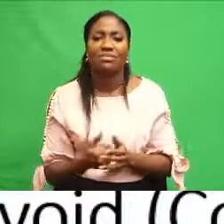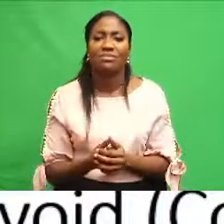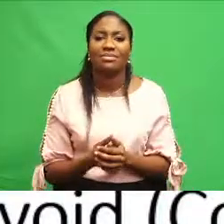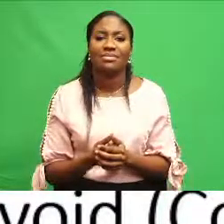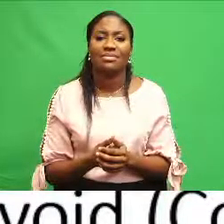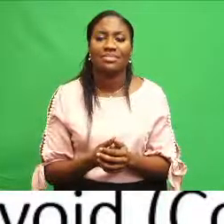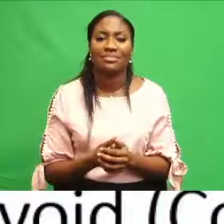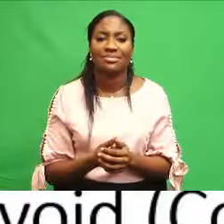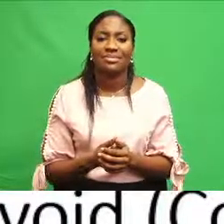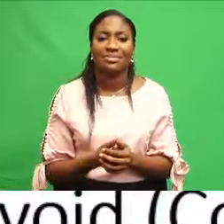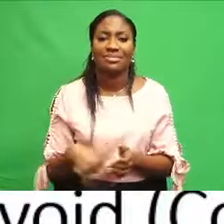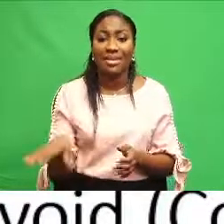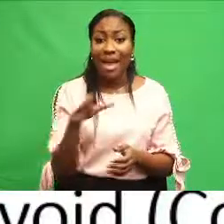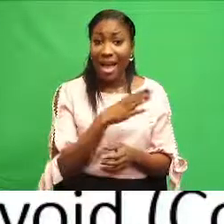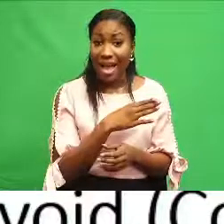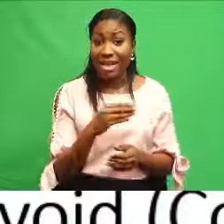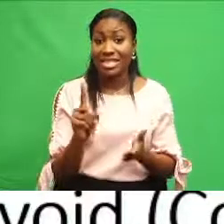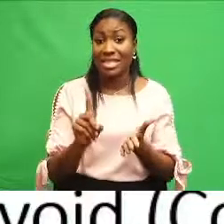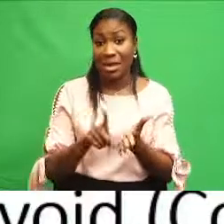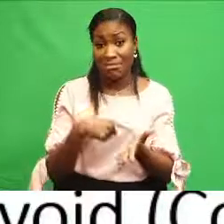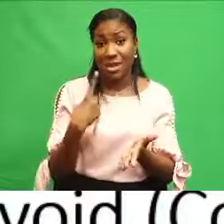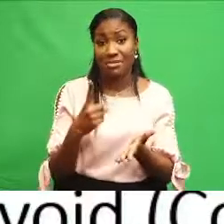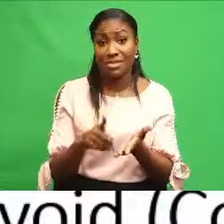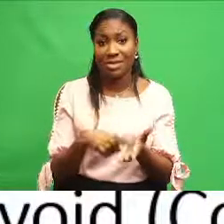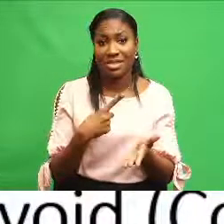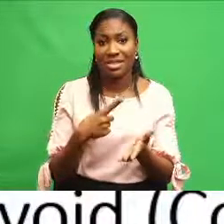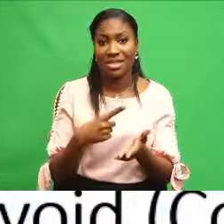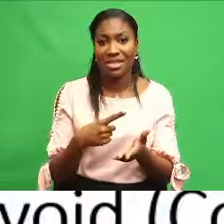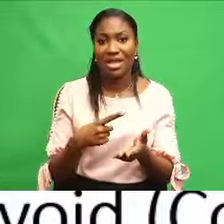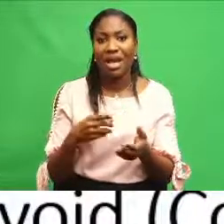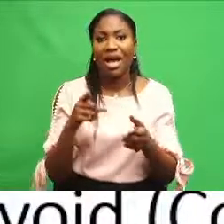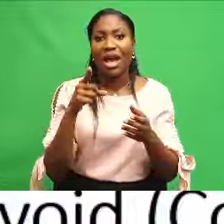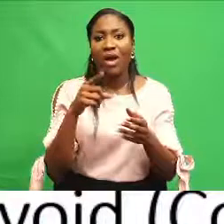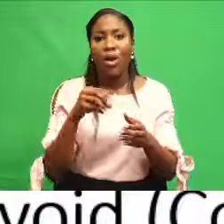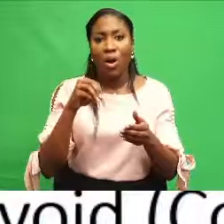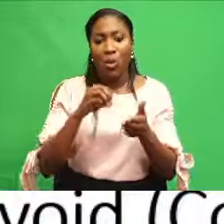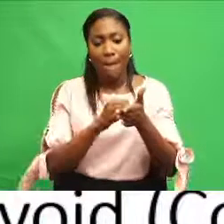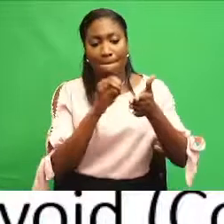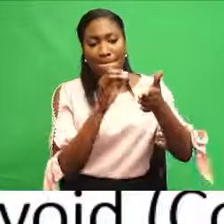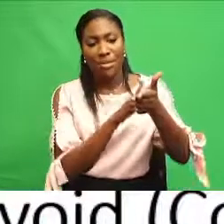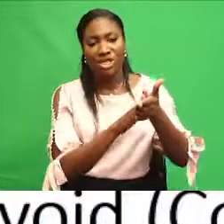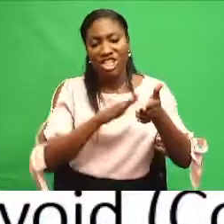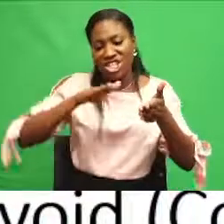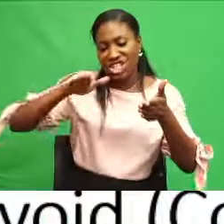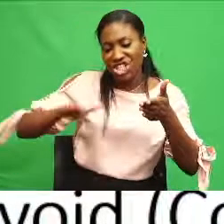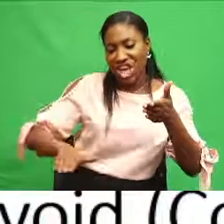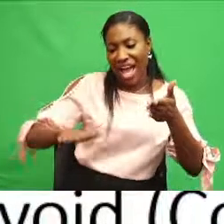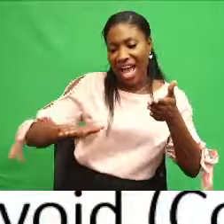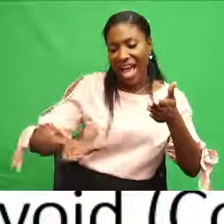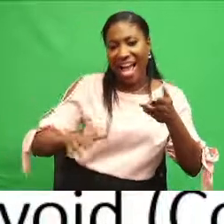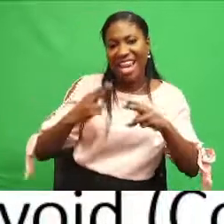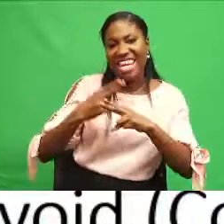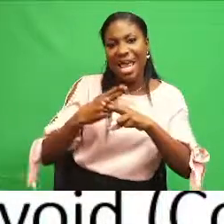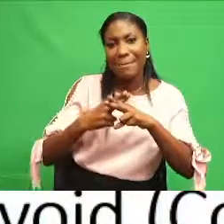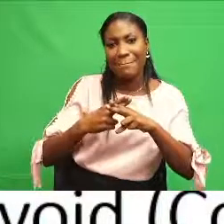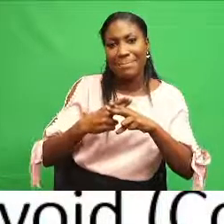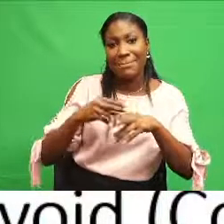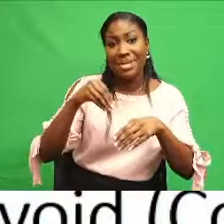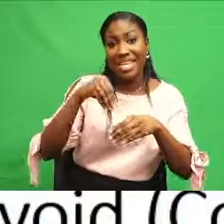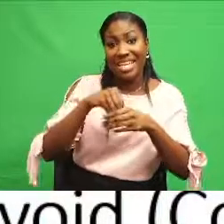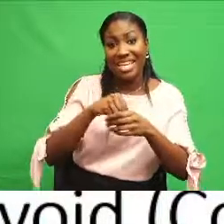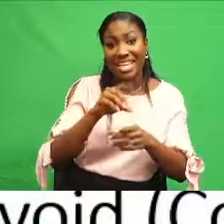is putting a child's name on the deed to property. That can trigger some